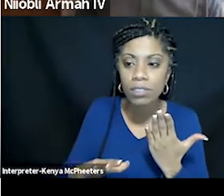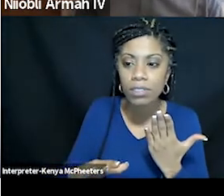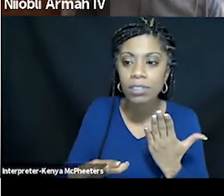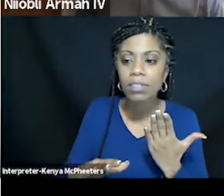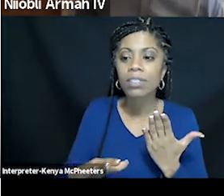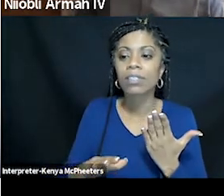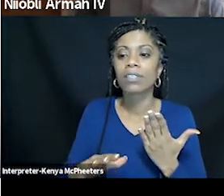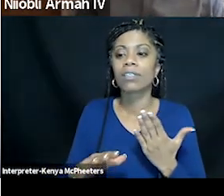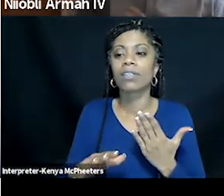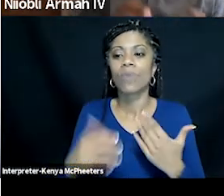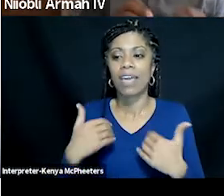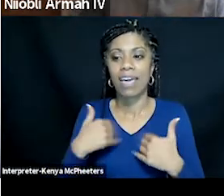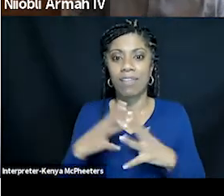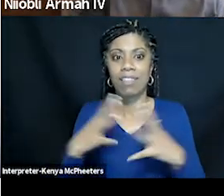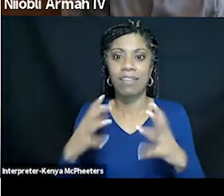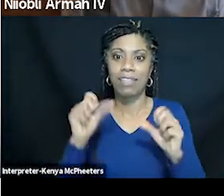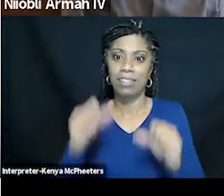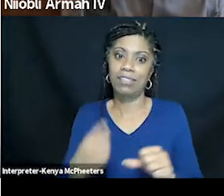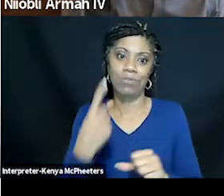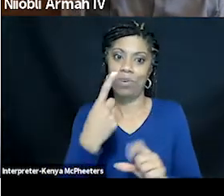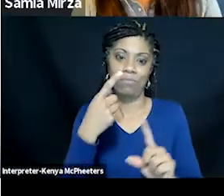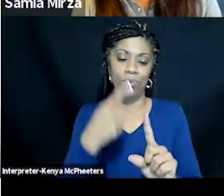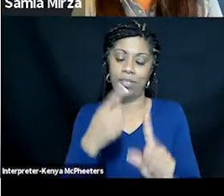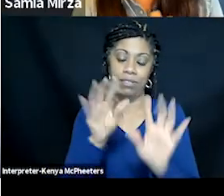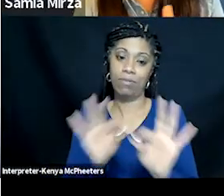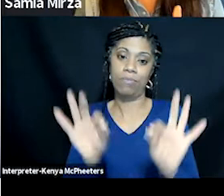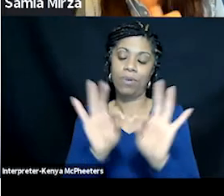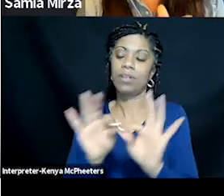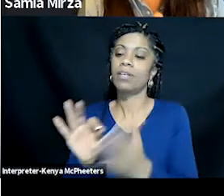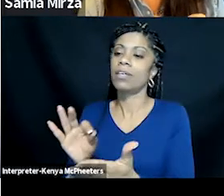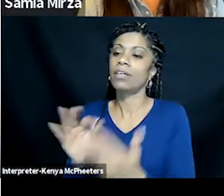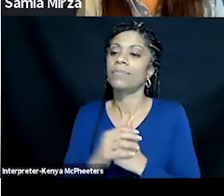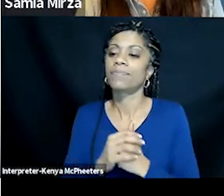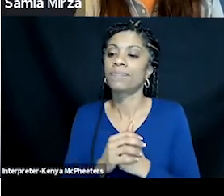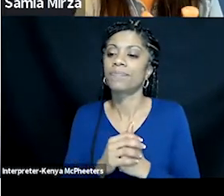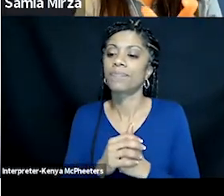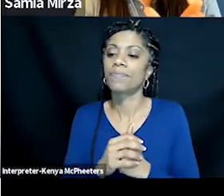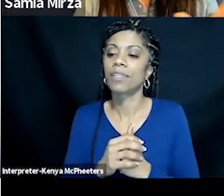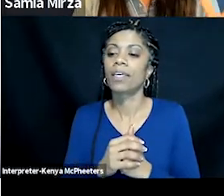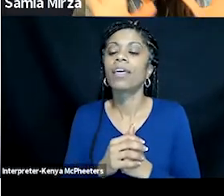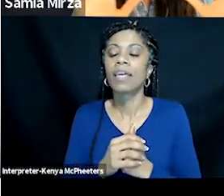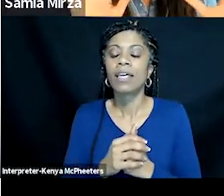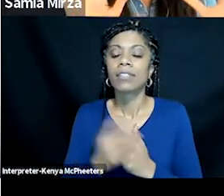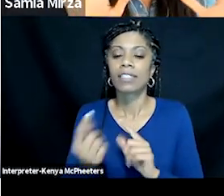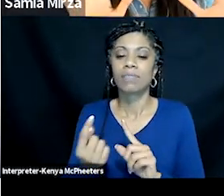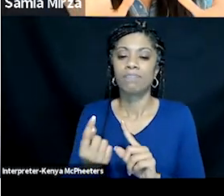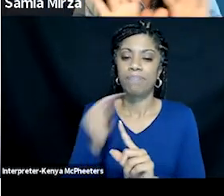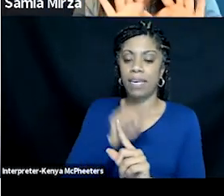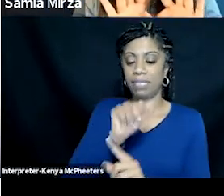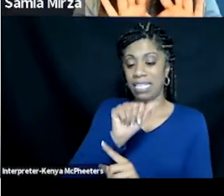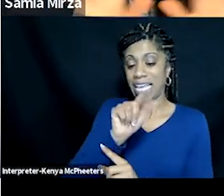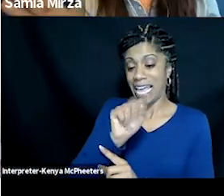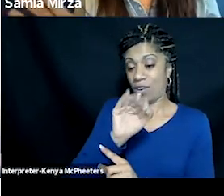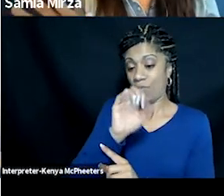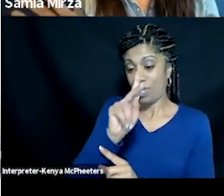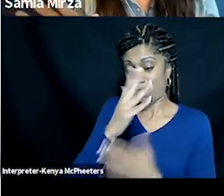here because we have a lot that we can say on this one point. Yeah, I want to add to the at-risk student part of it. So there's two kind of